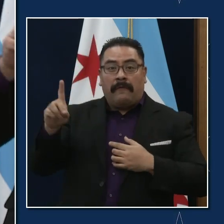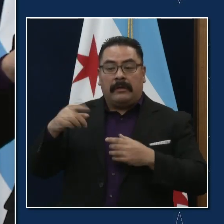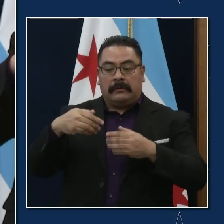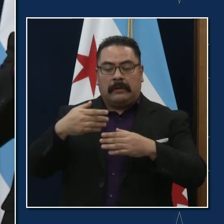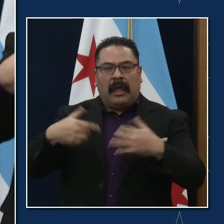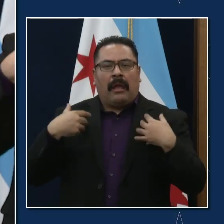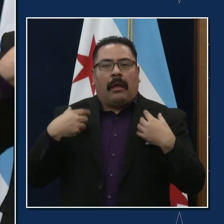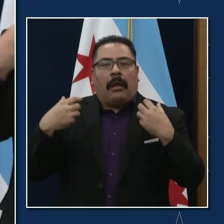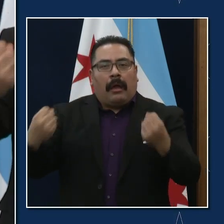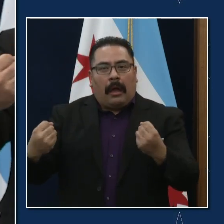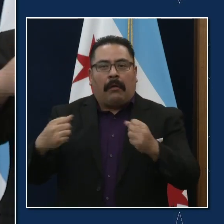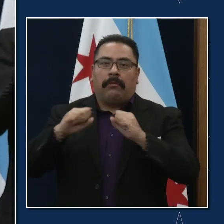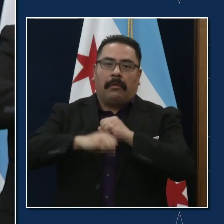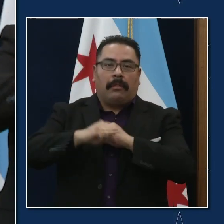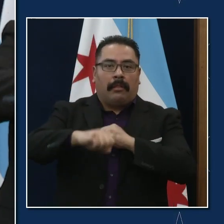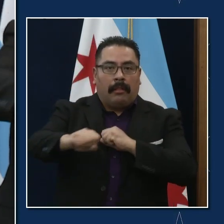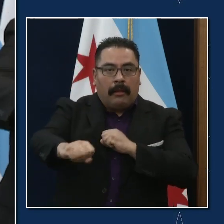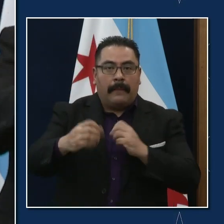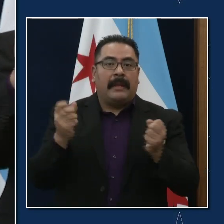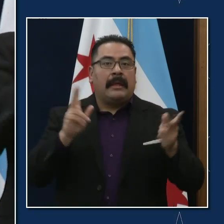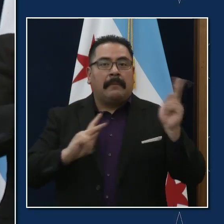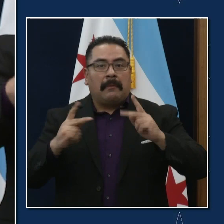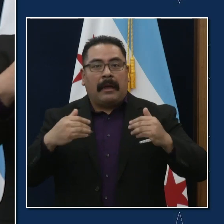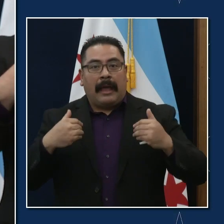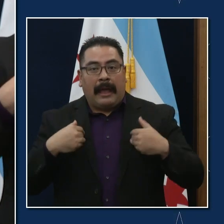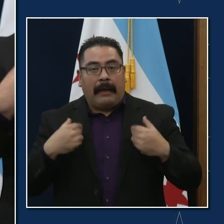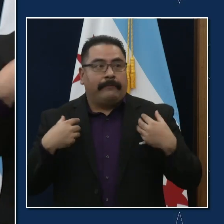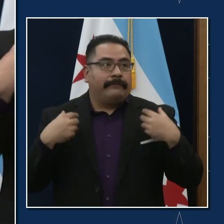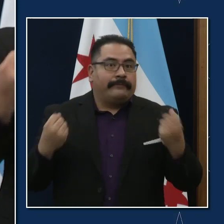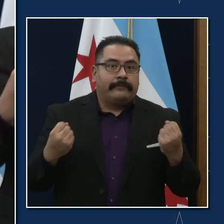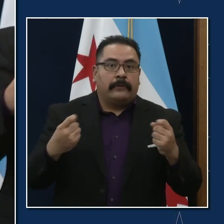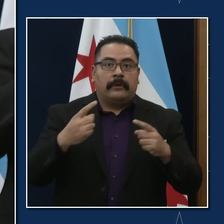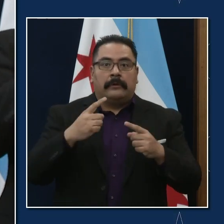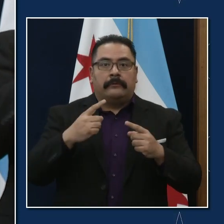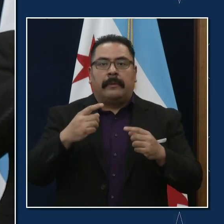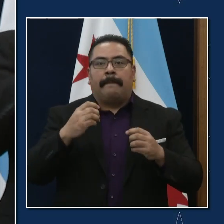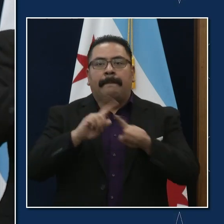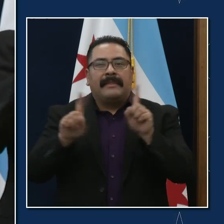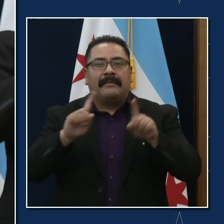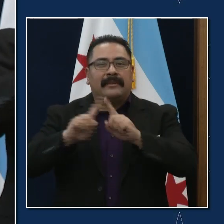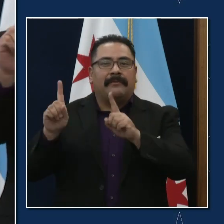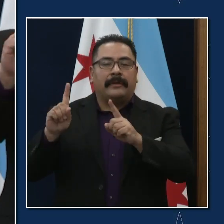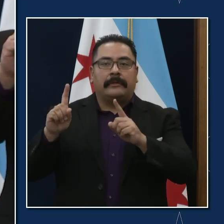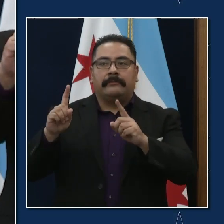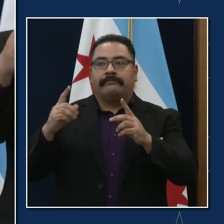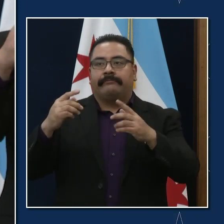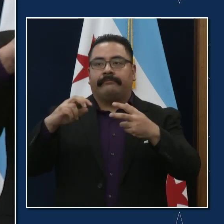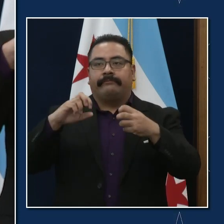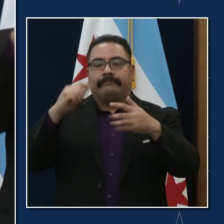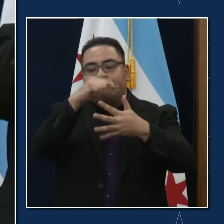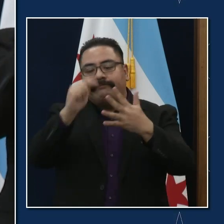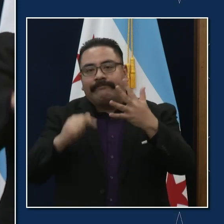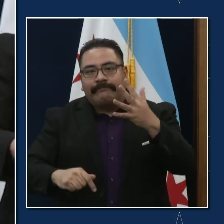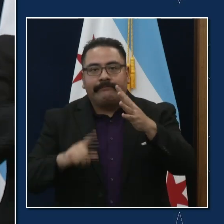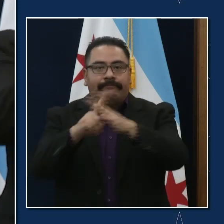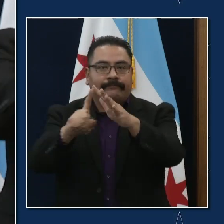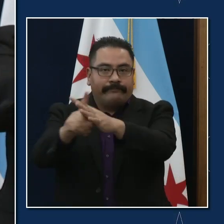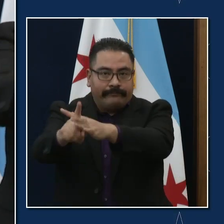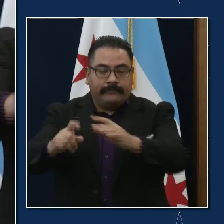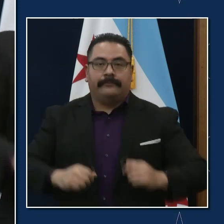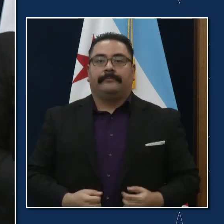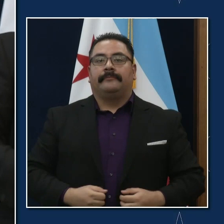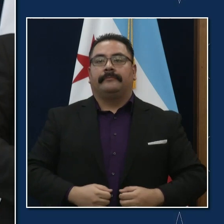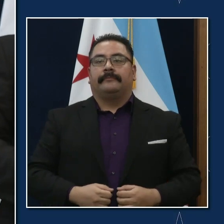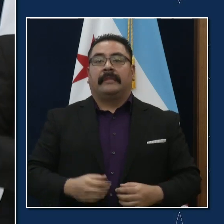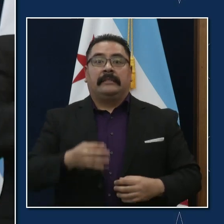patients and our community recover from COVID-19 post-COVID syndromes as early as possible. Having said